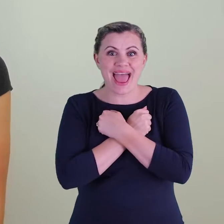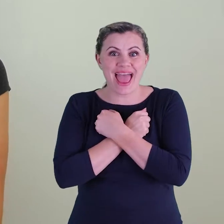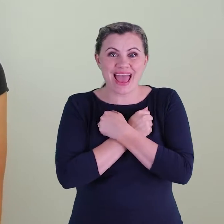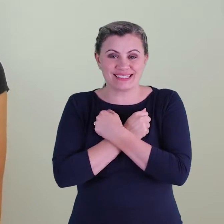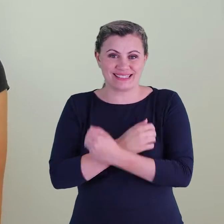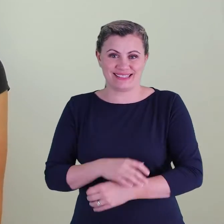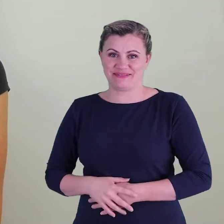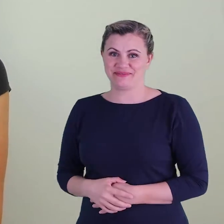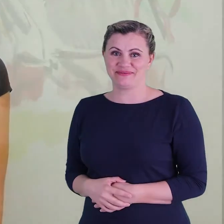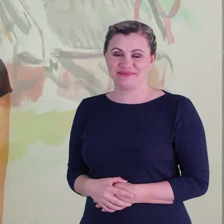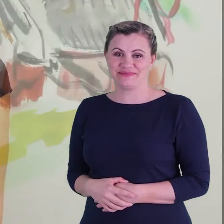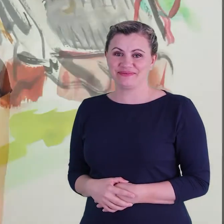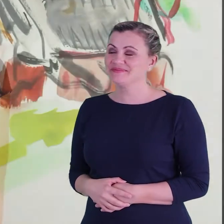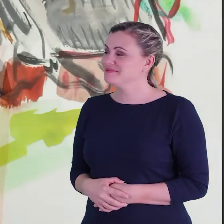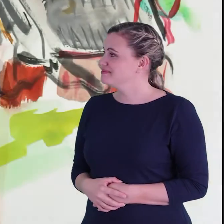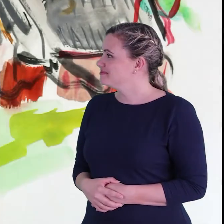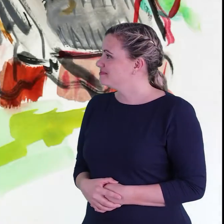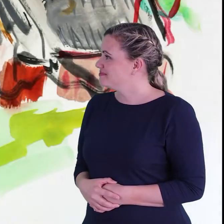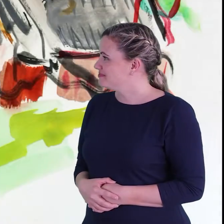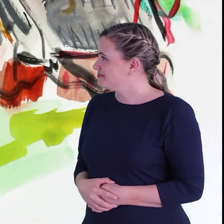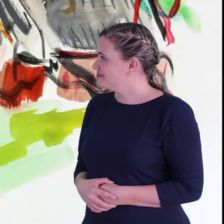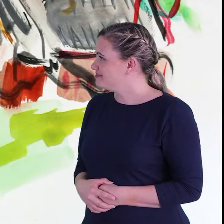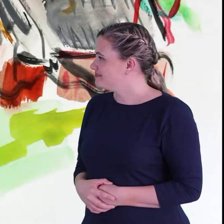Three Bears.